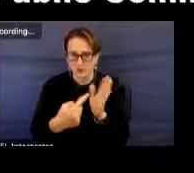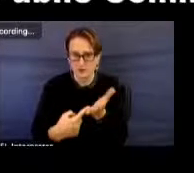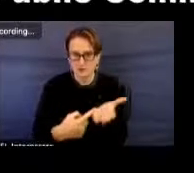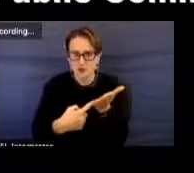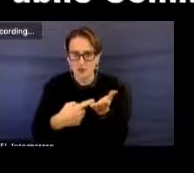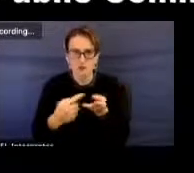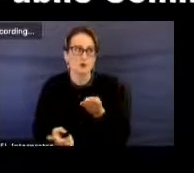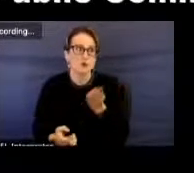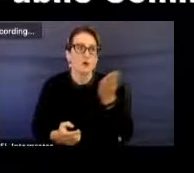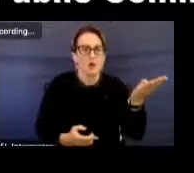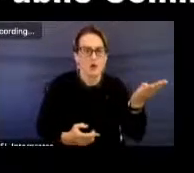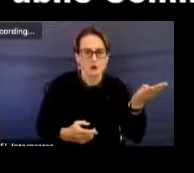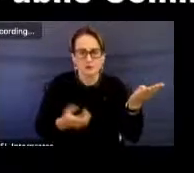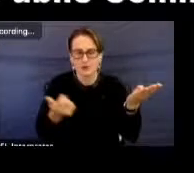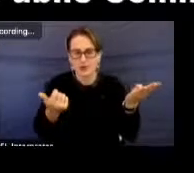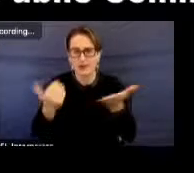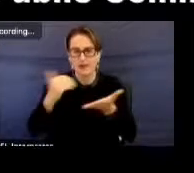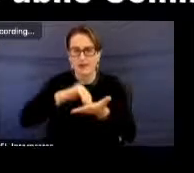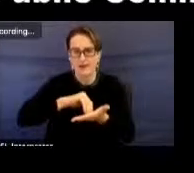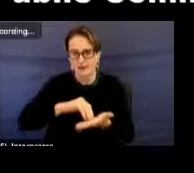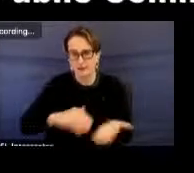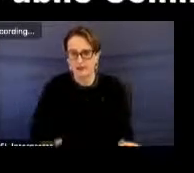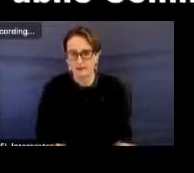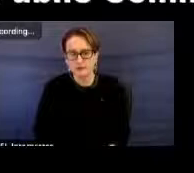That's certainly an option.